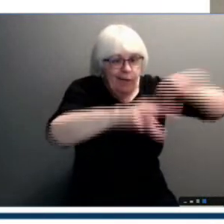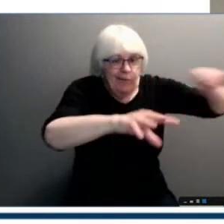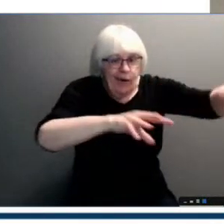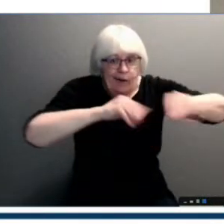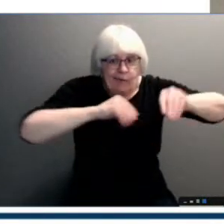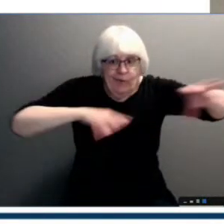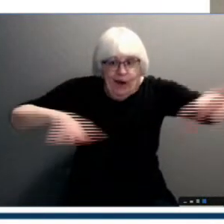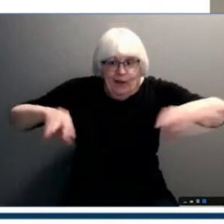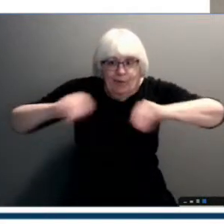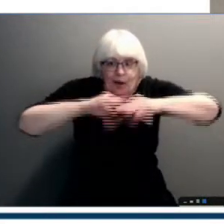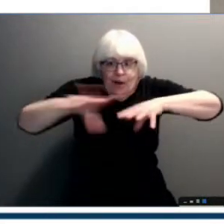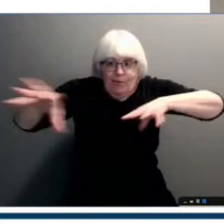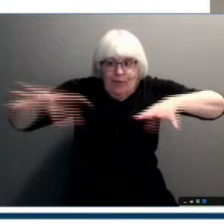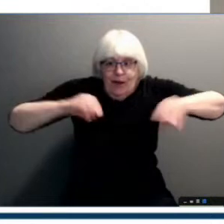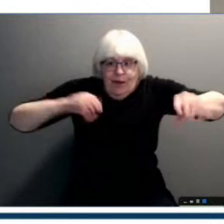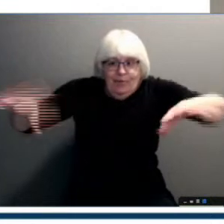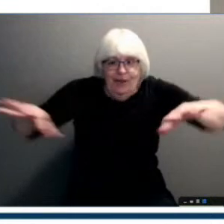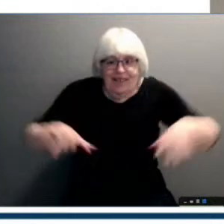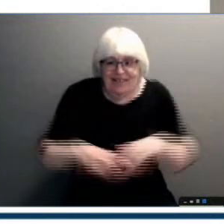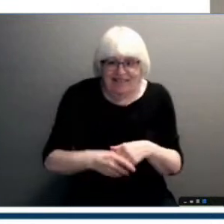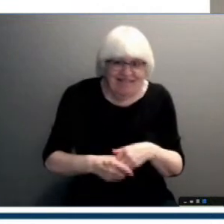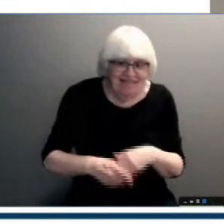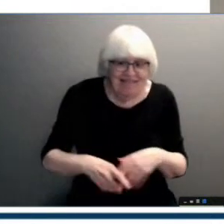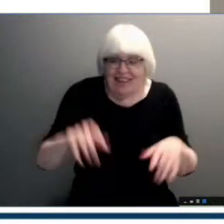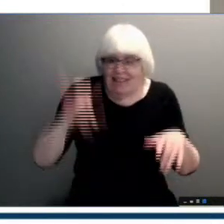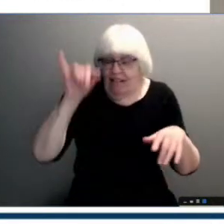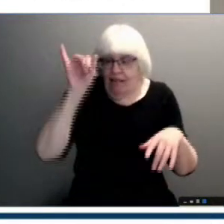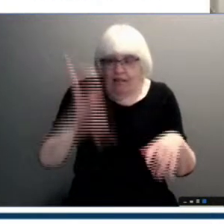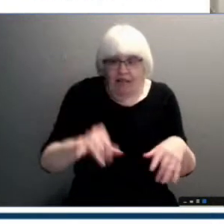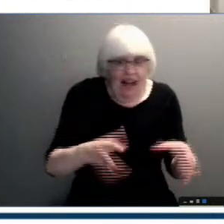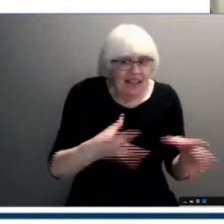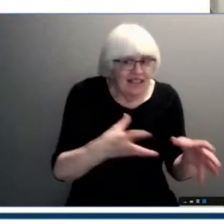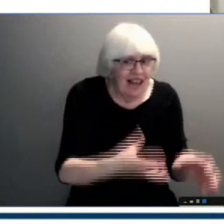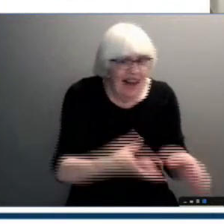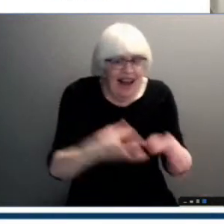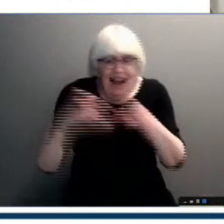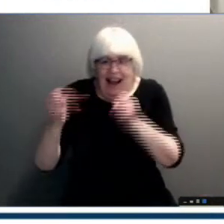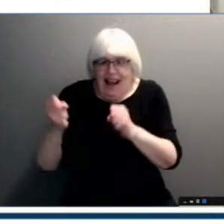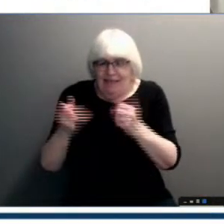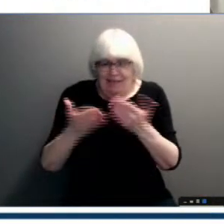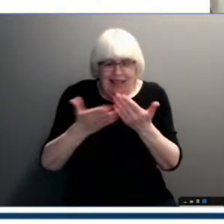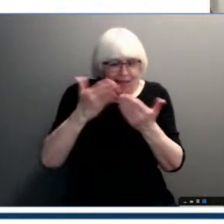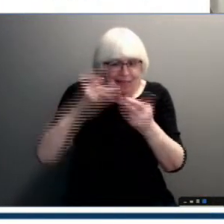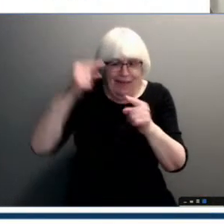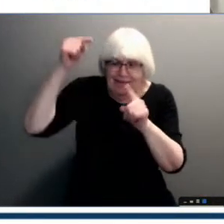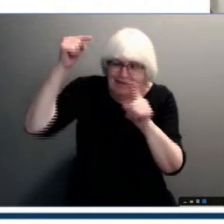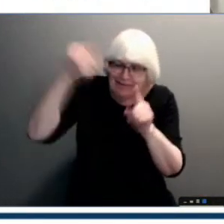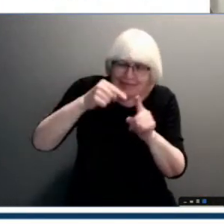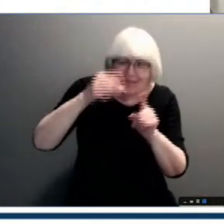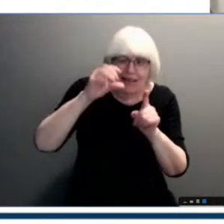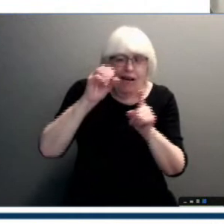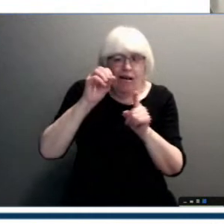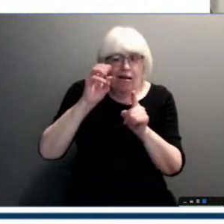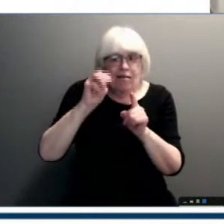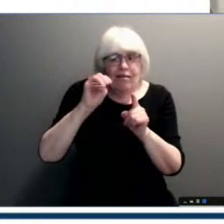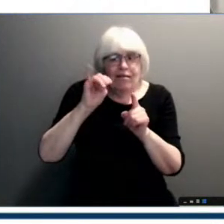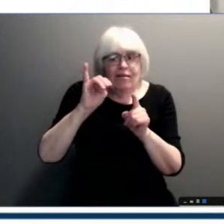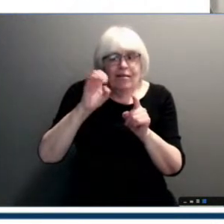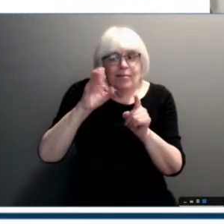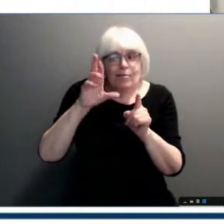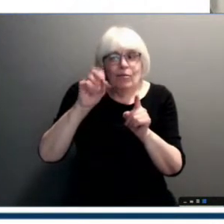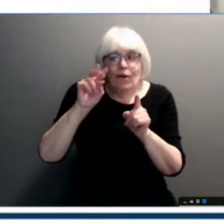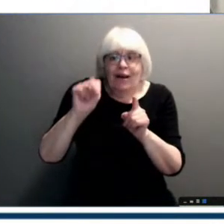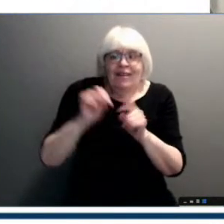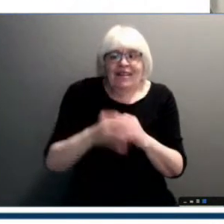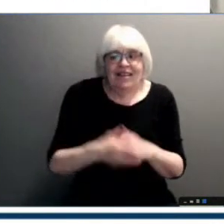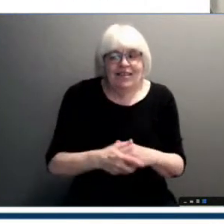highly infectious. It started to spread. It spread from there. And that's all the time we have for questions today. Go ahead, Premier. Thank you,